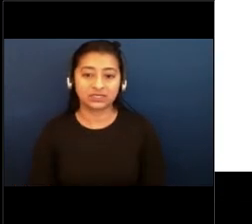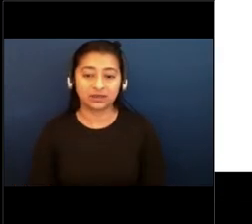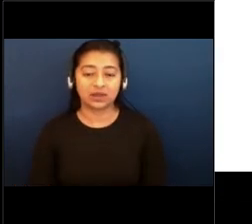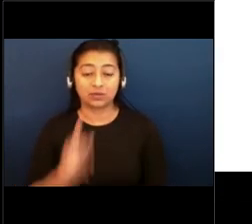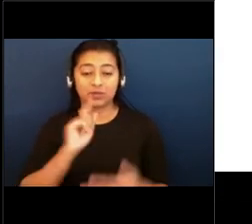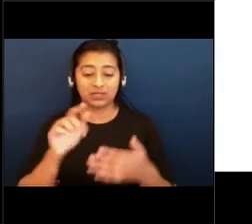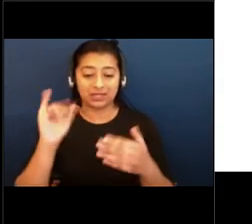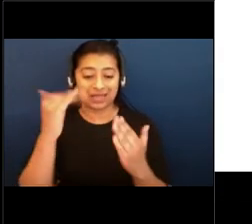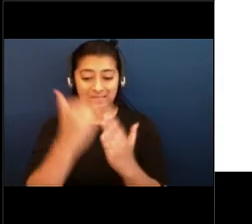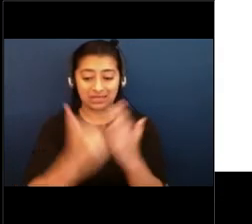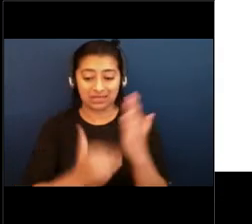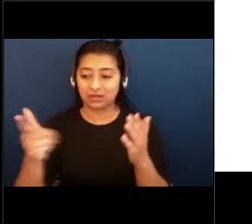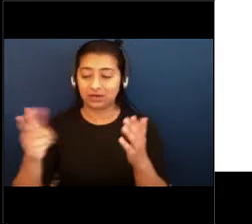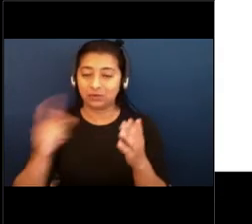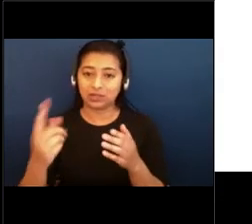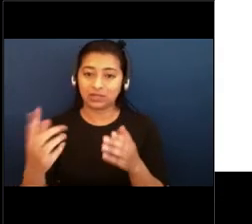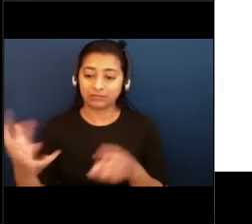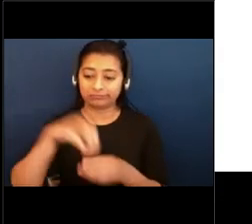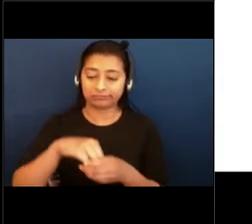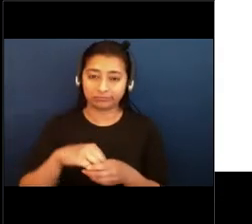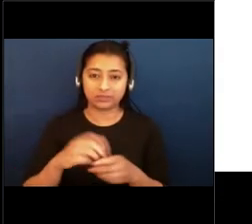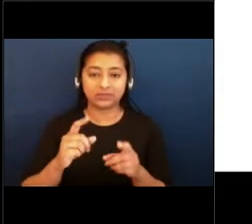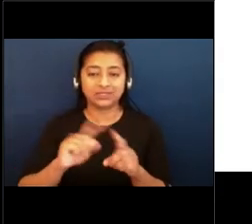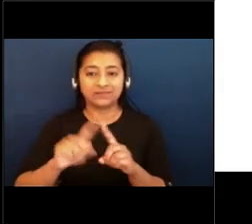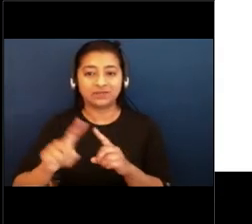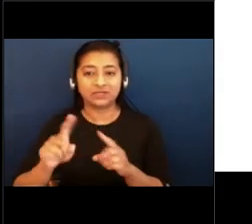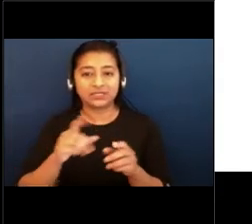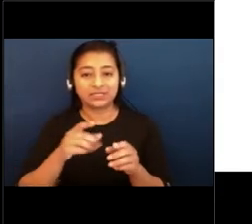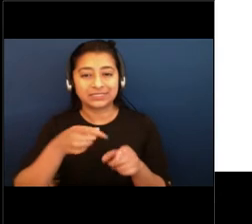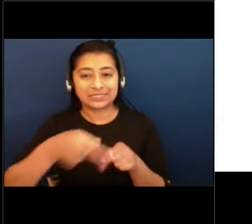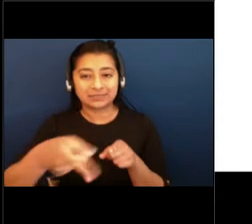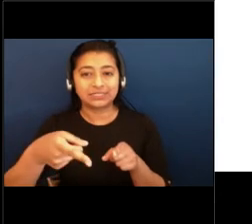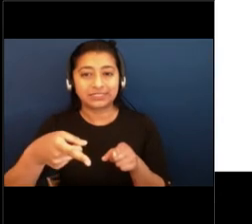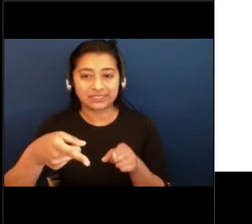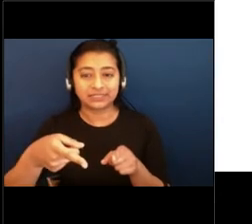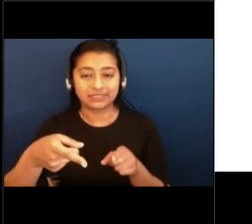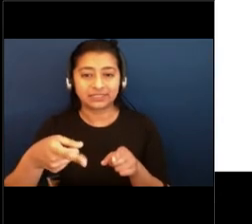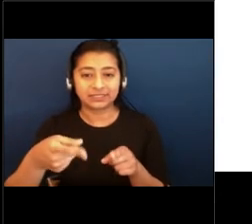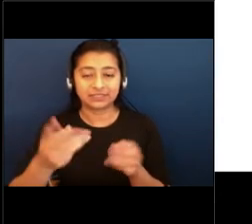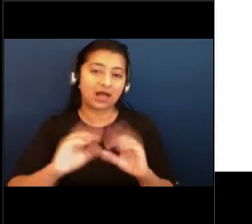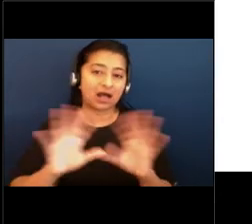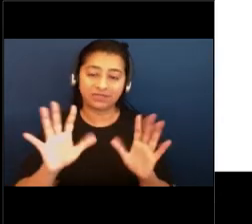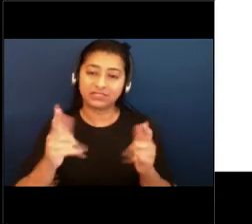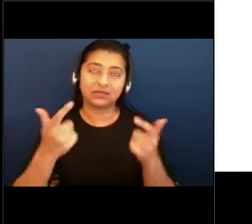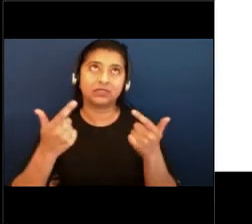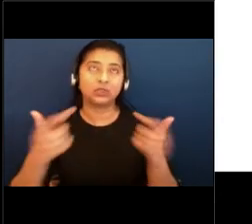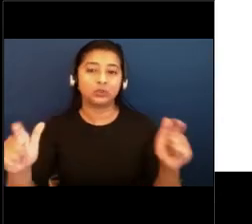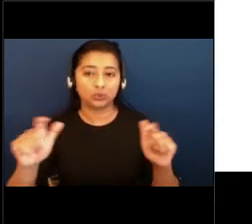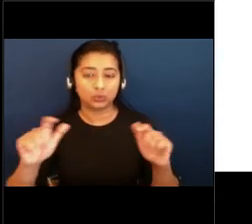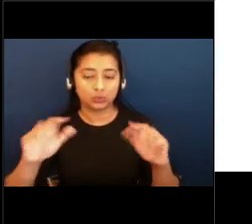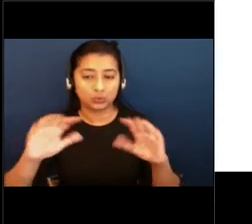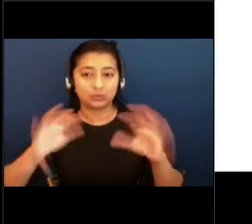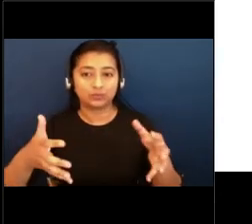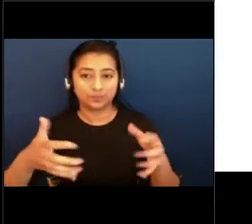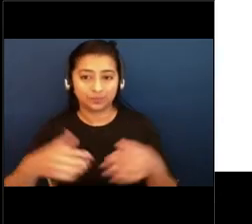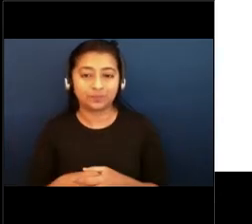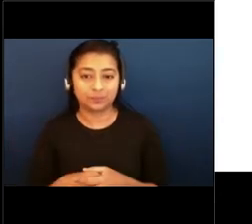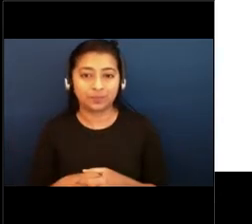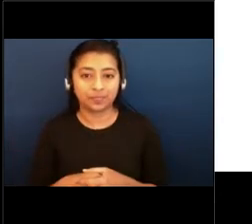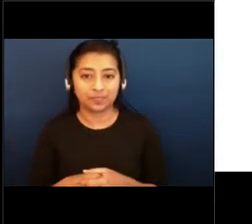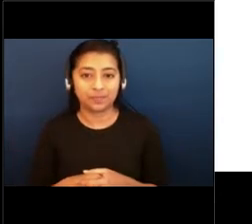from other disciplines that are not, I mean, it's obviously quite large, quite expansive,